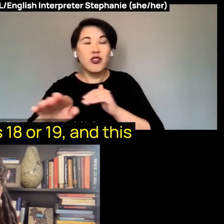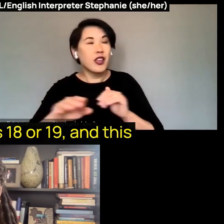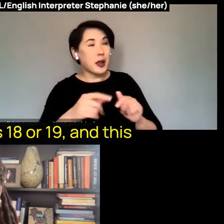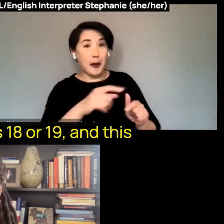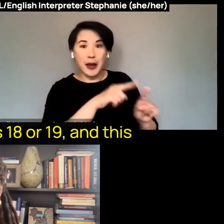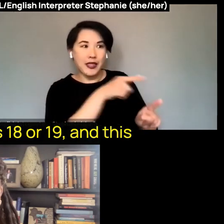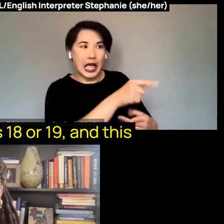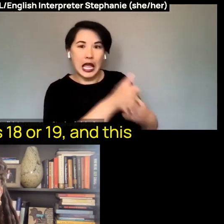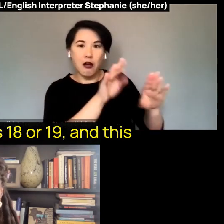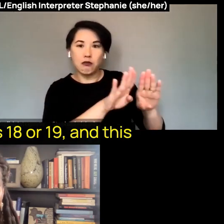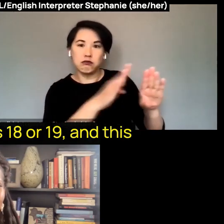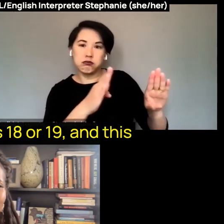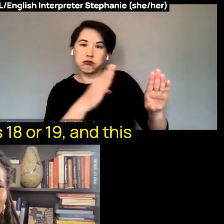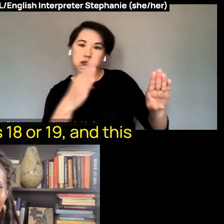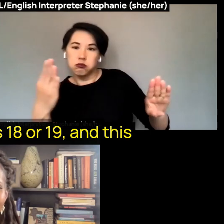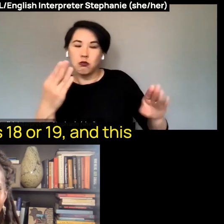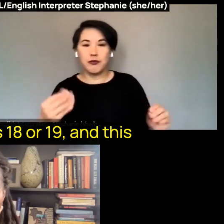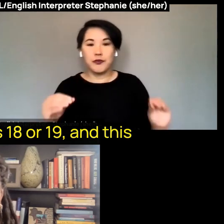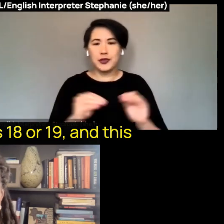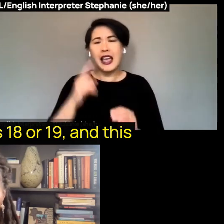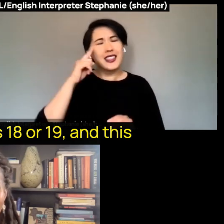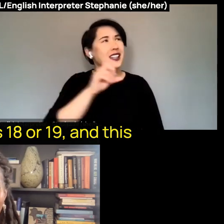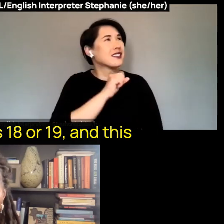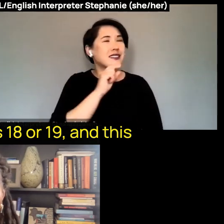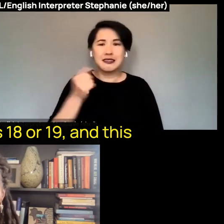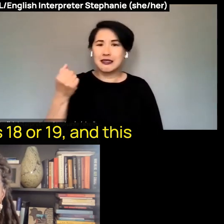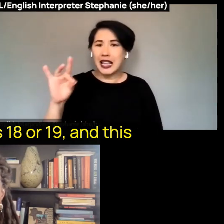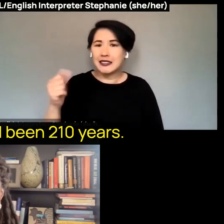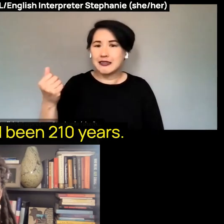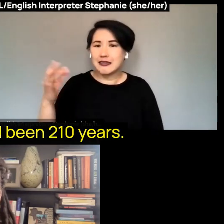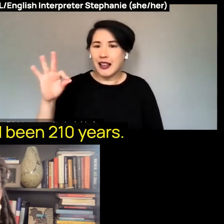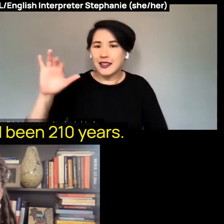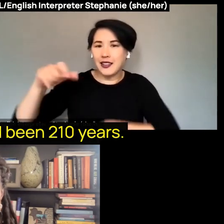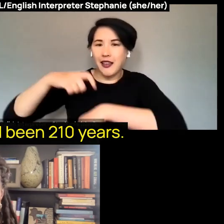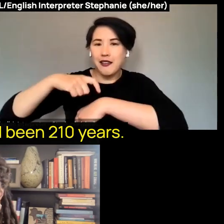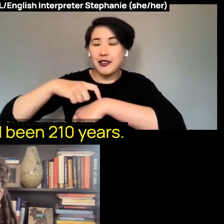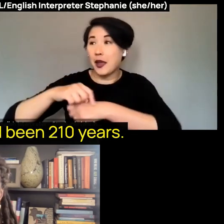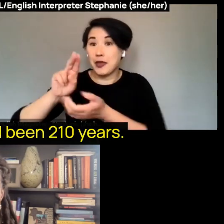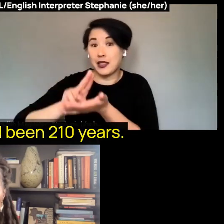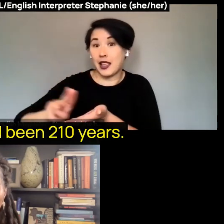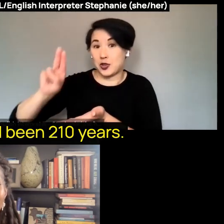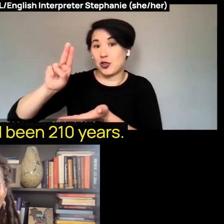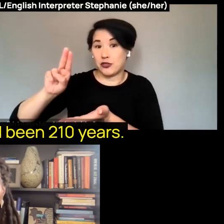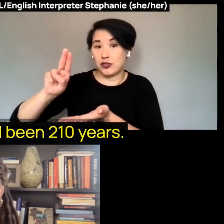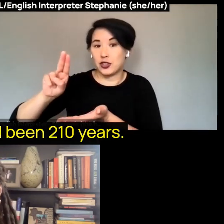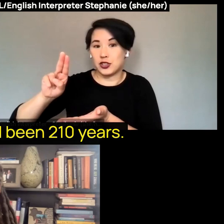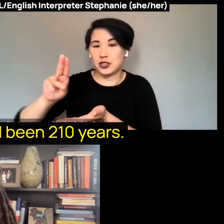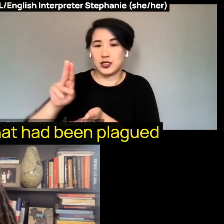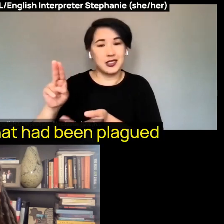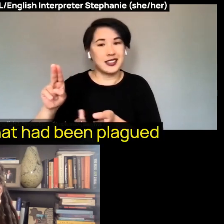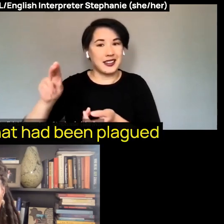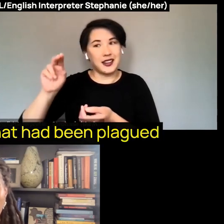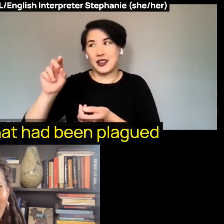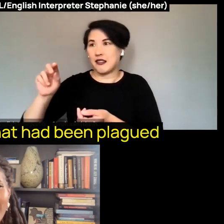here's me at, I think I was 18 or 19, and this university was, it had been 210 years.